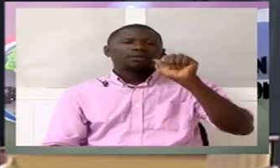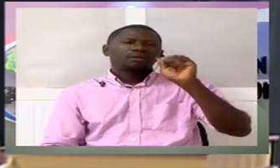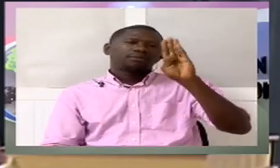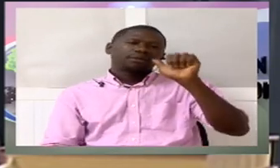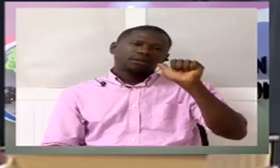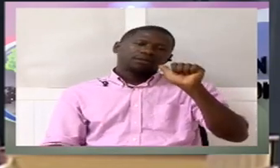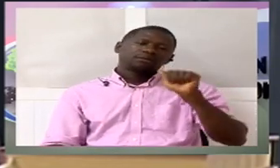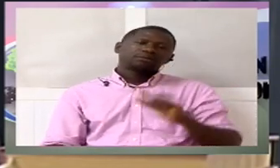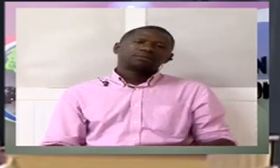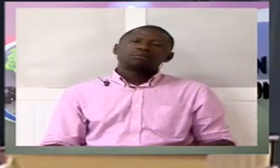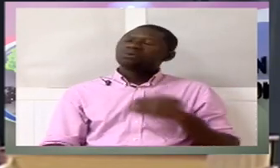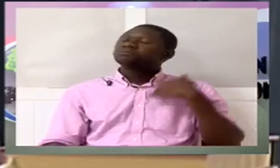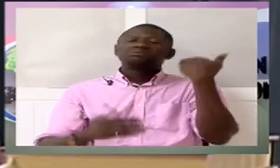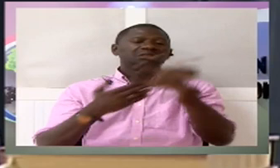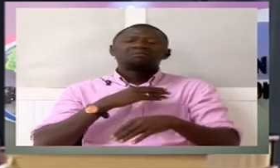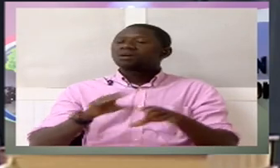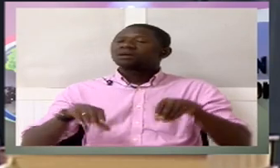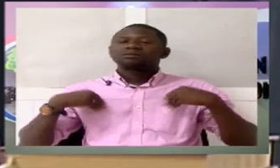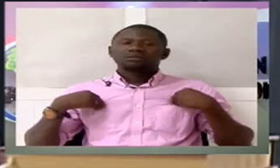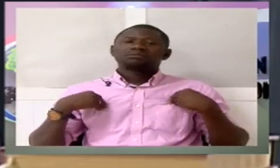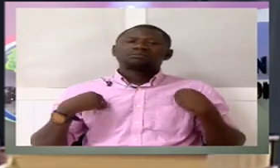But he would not accept.